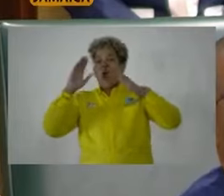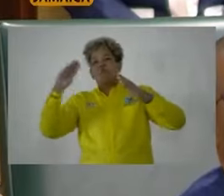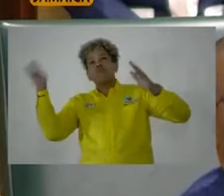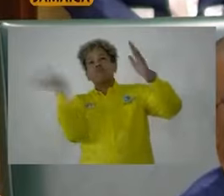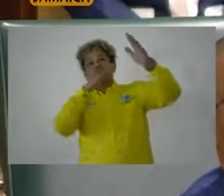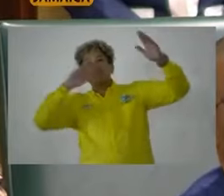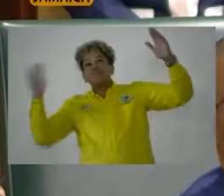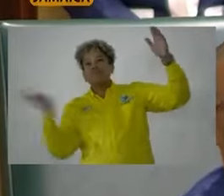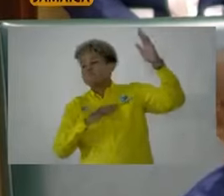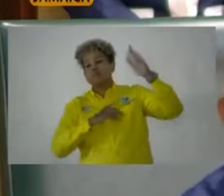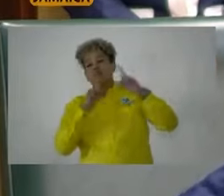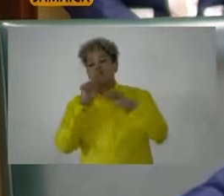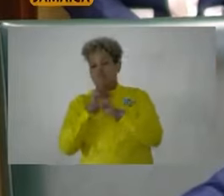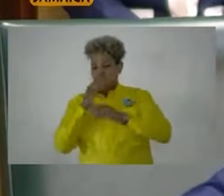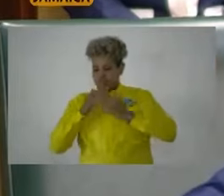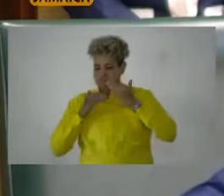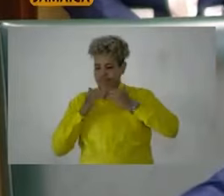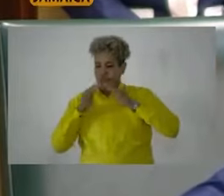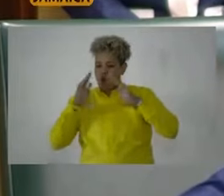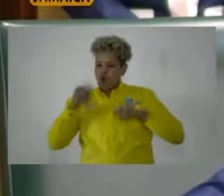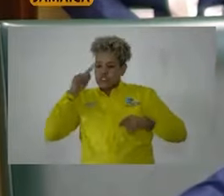sugar workers to live in dignity.